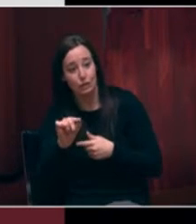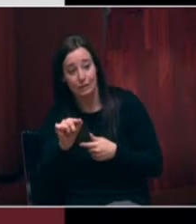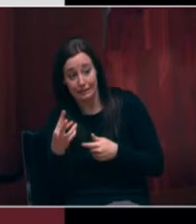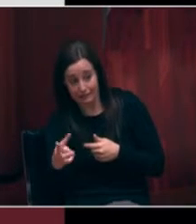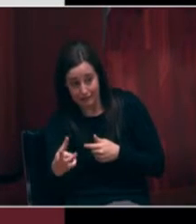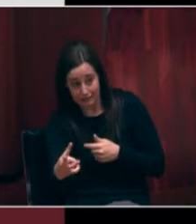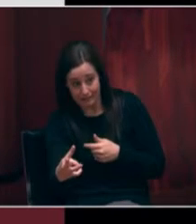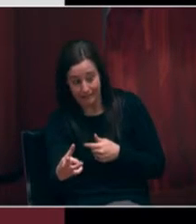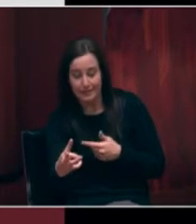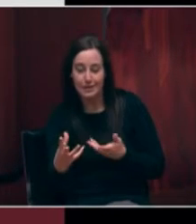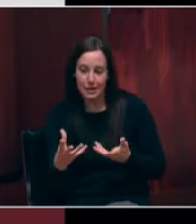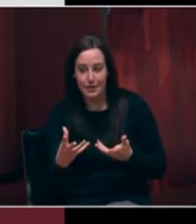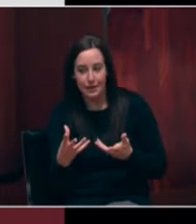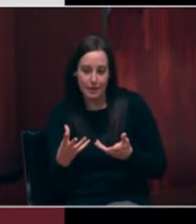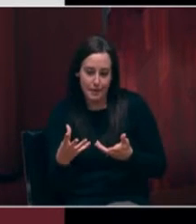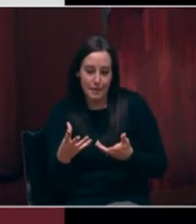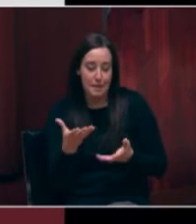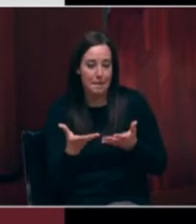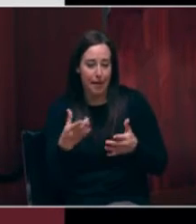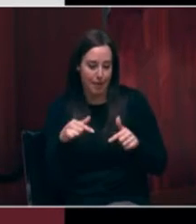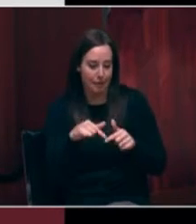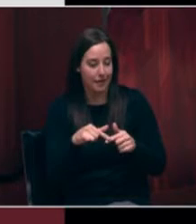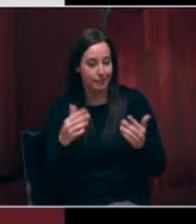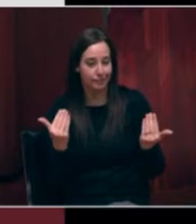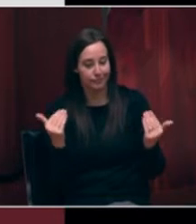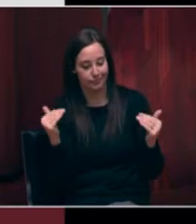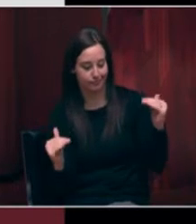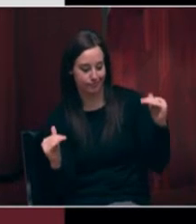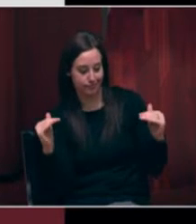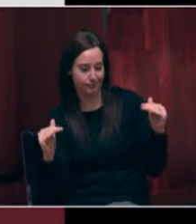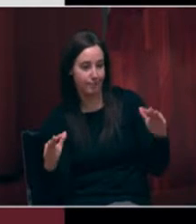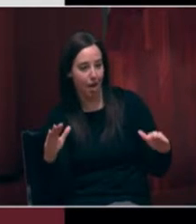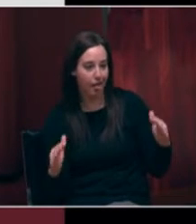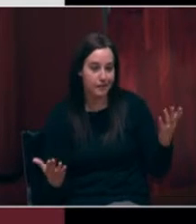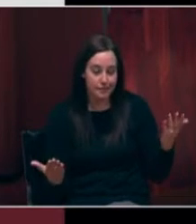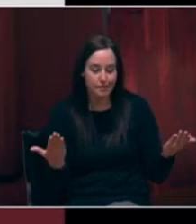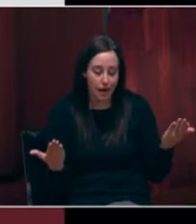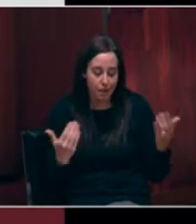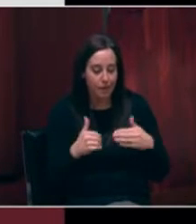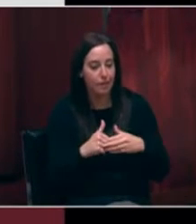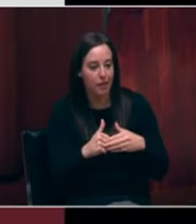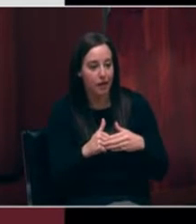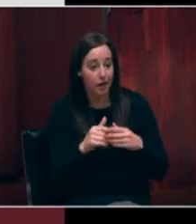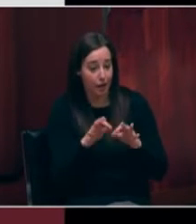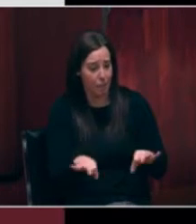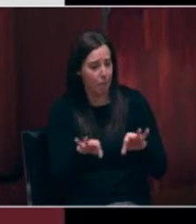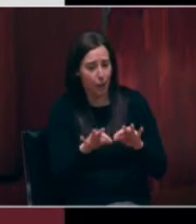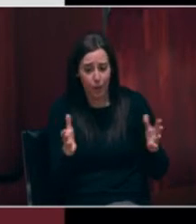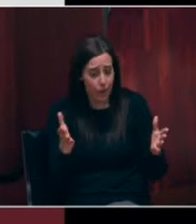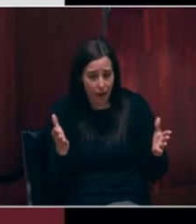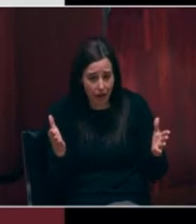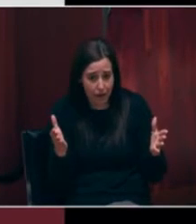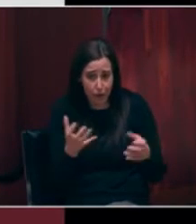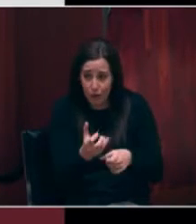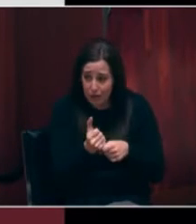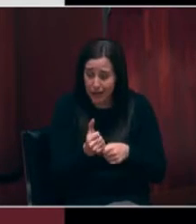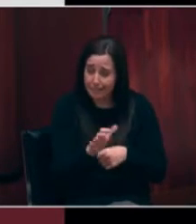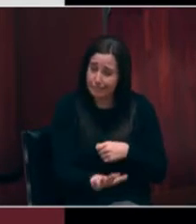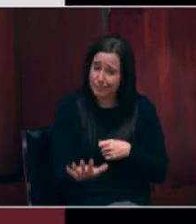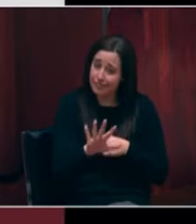and do the destruction. So, you know, maybe all that washes out. So the key point there is, you know, we're getting maybe 50%